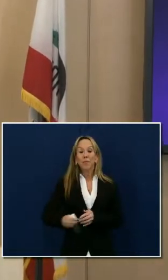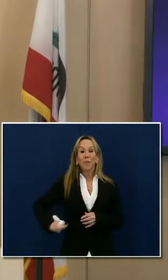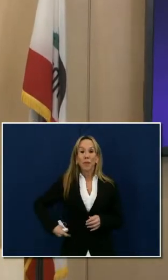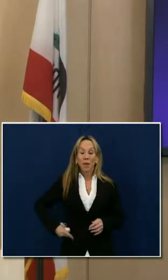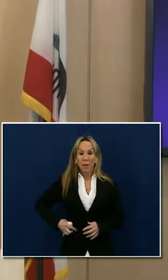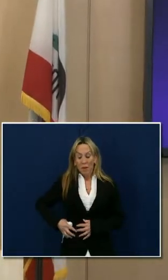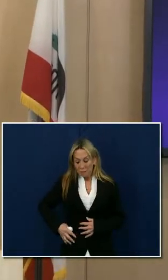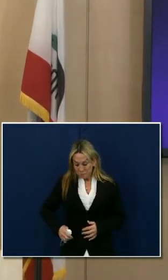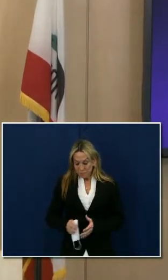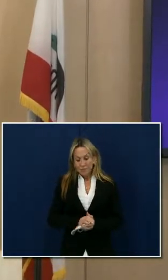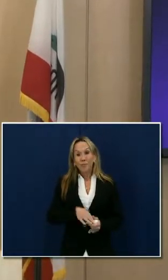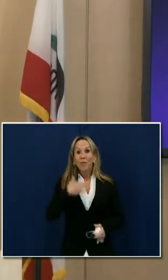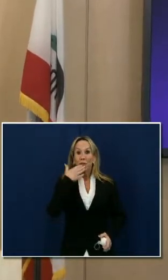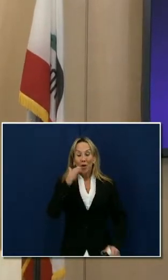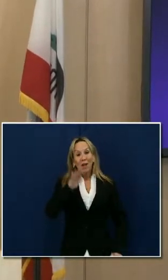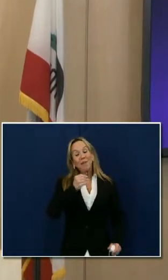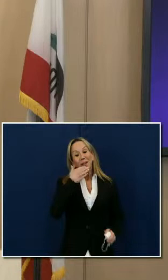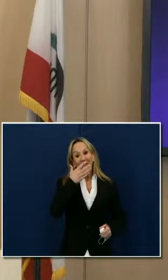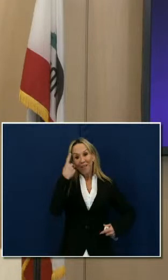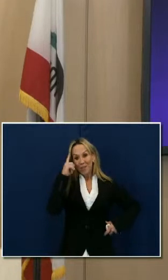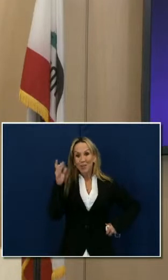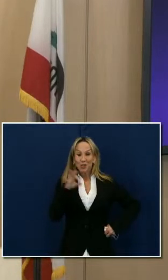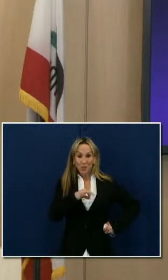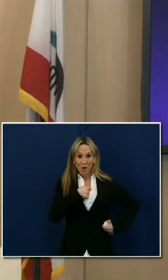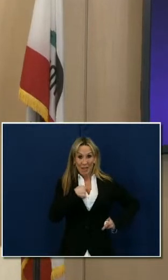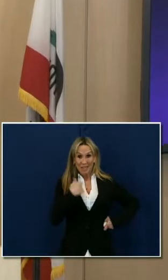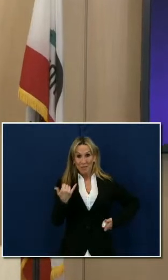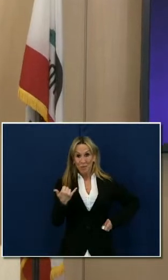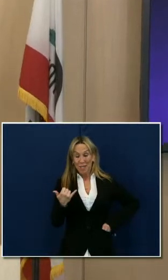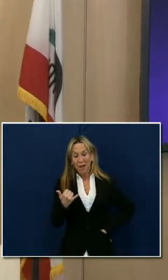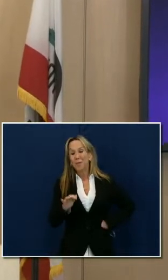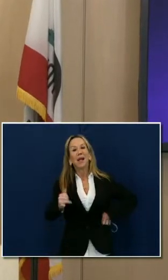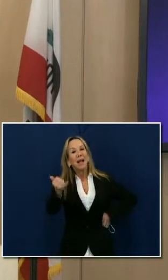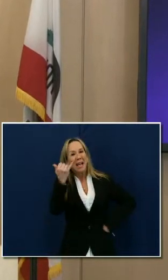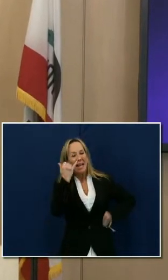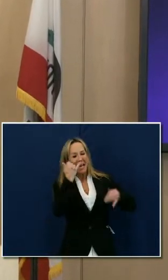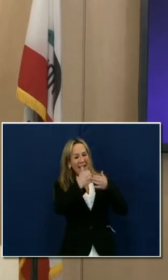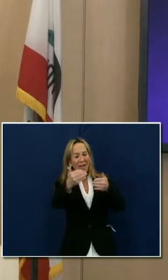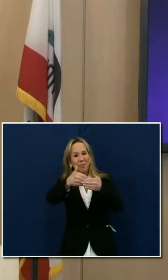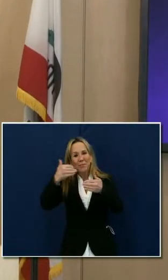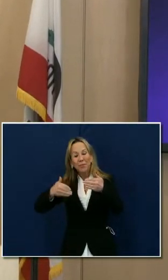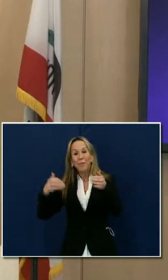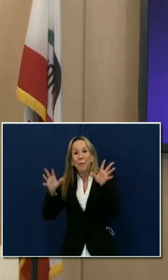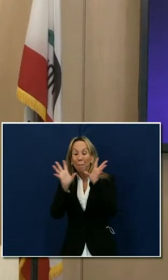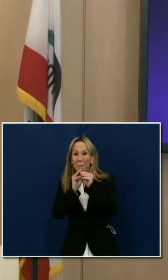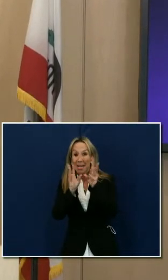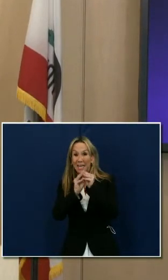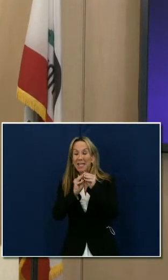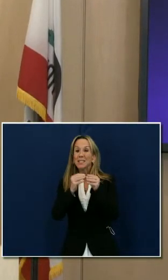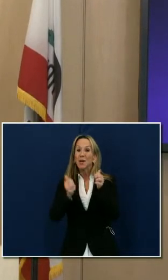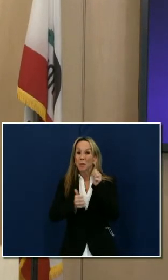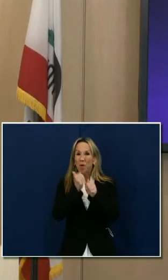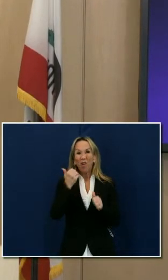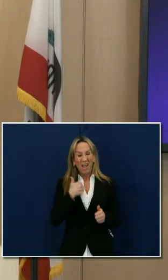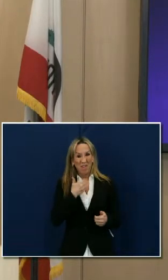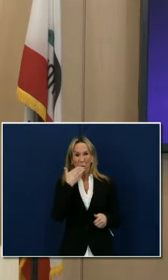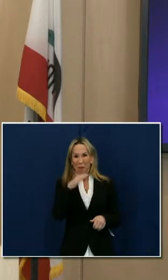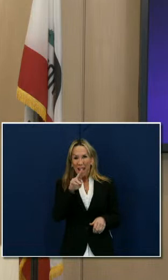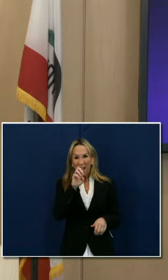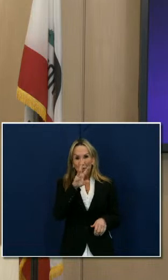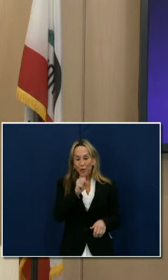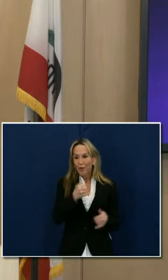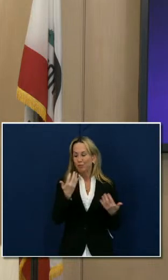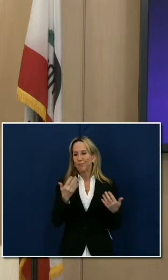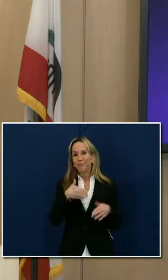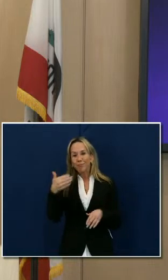Good afternoon, and thank you for joining us today. The last few times we've met, we've mostly shared bad news, and